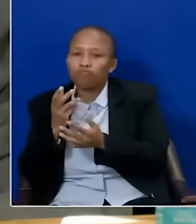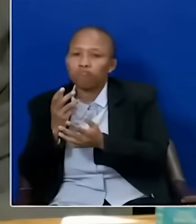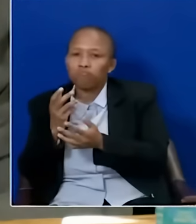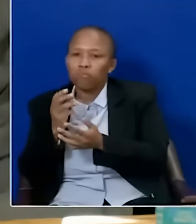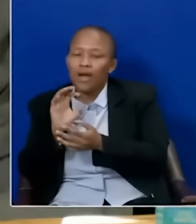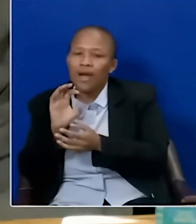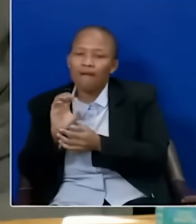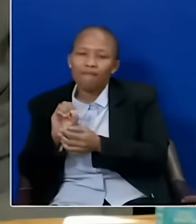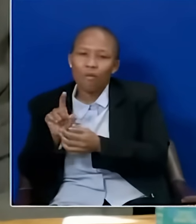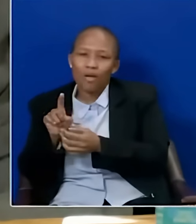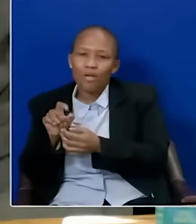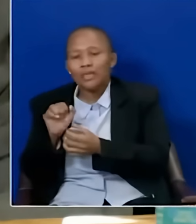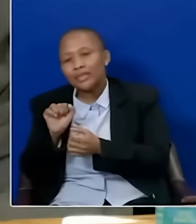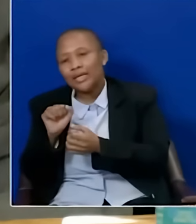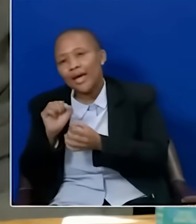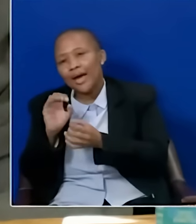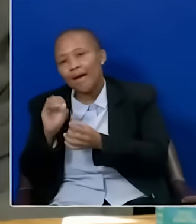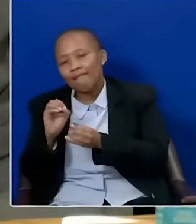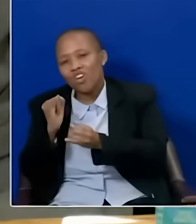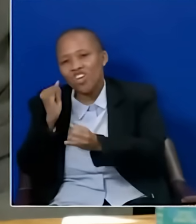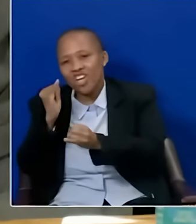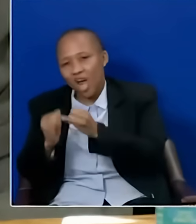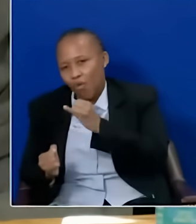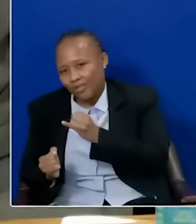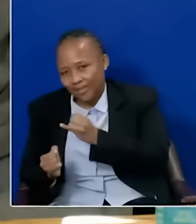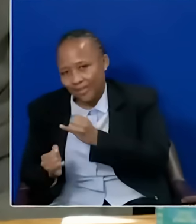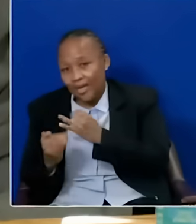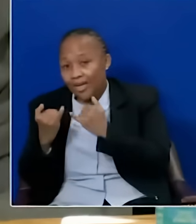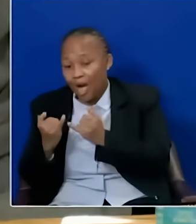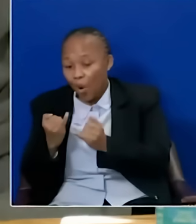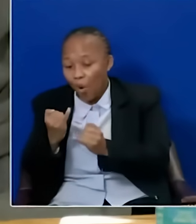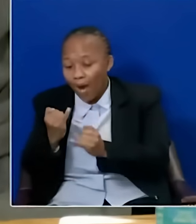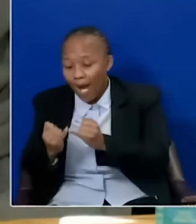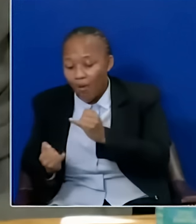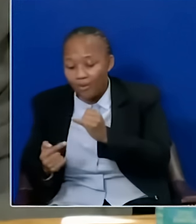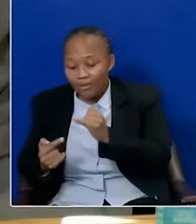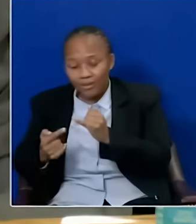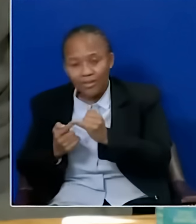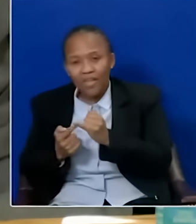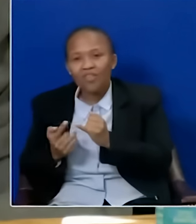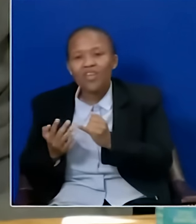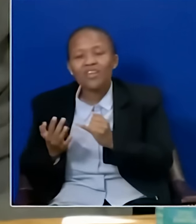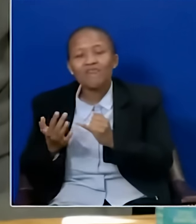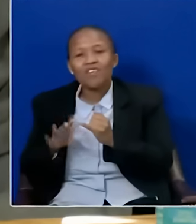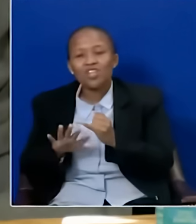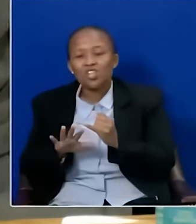and cross-referred to errors that she had put in the Vereeniging case file,